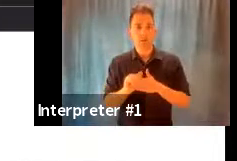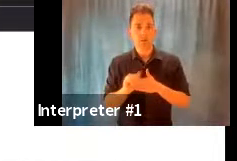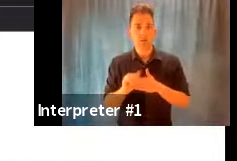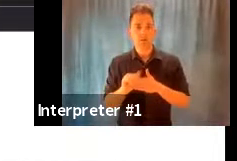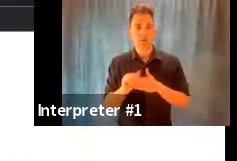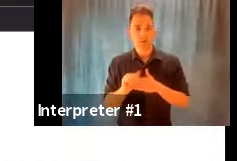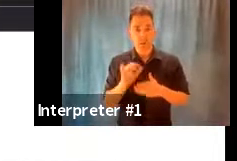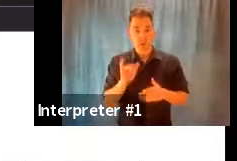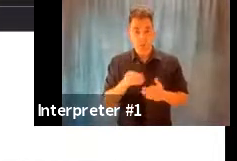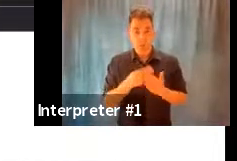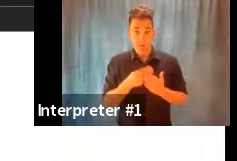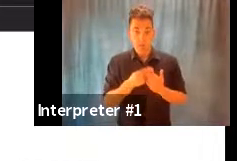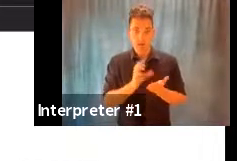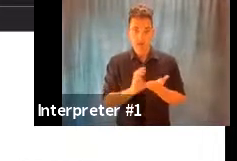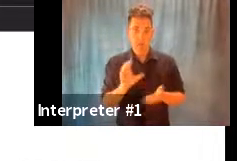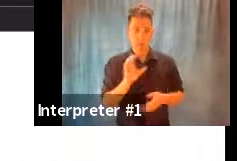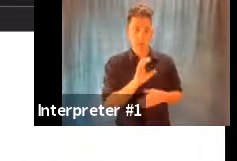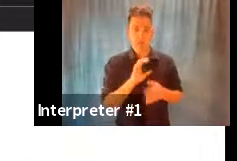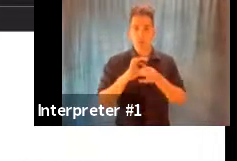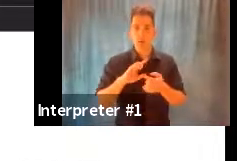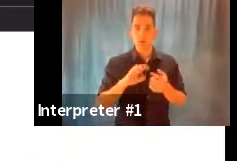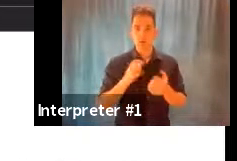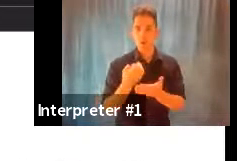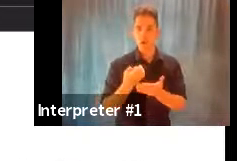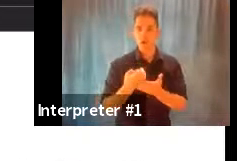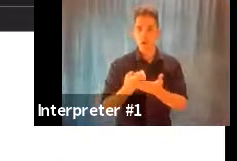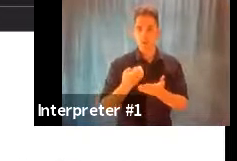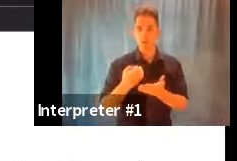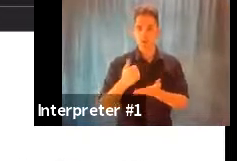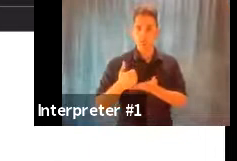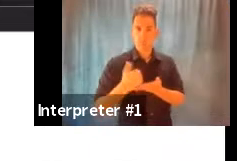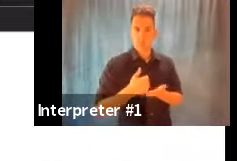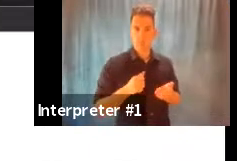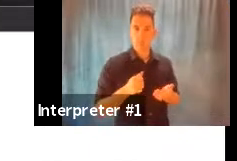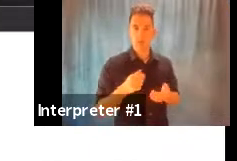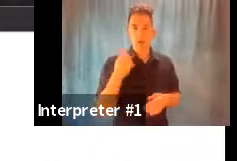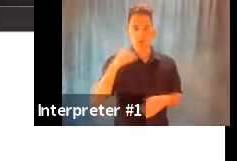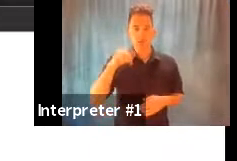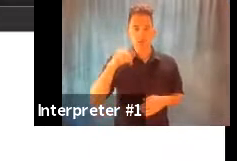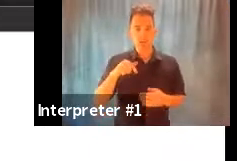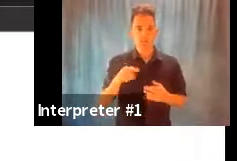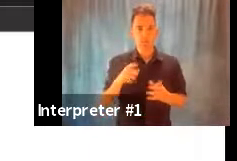toward economic relief in this funding package. Next slide.